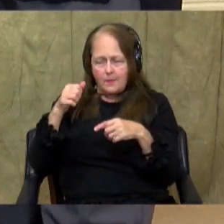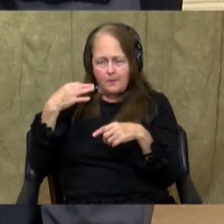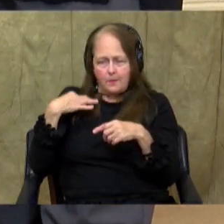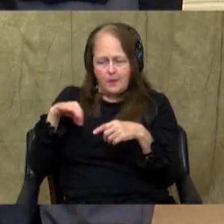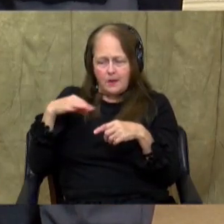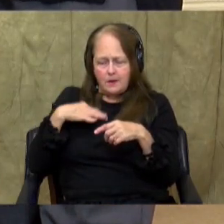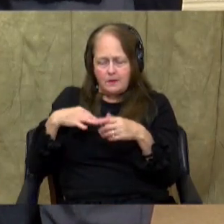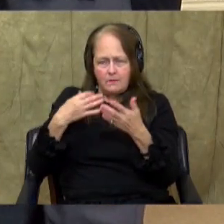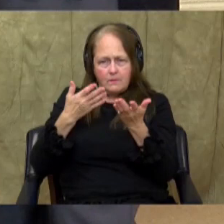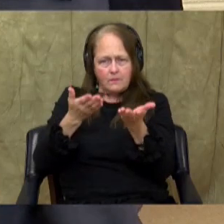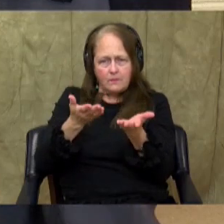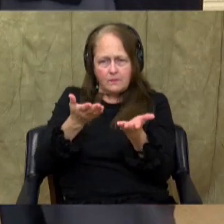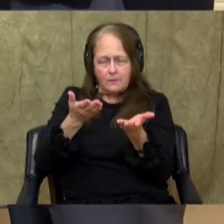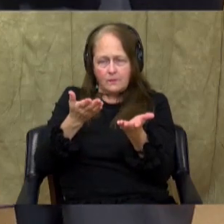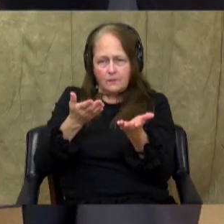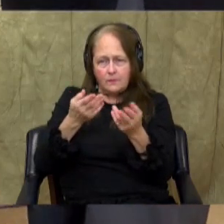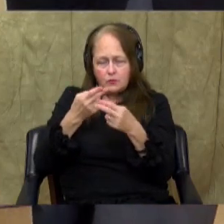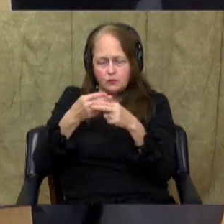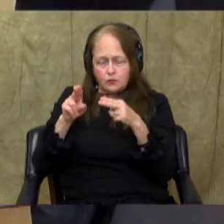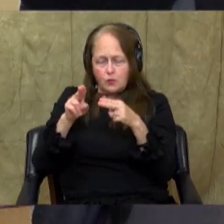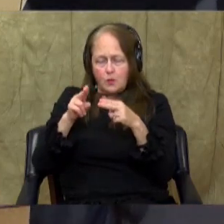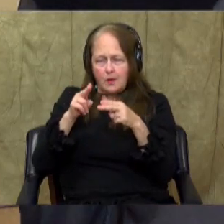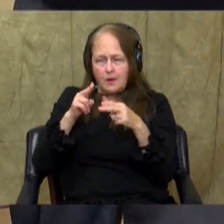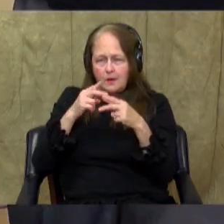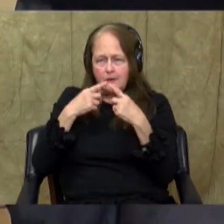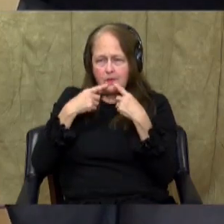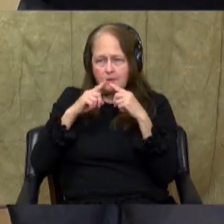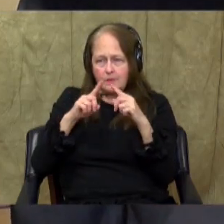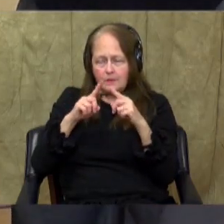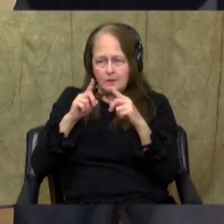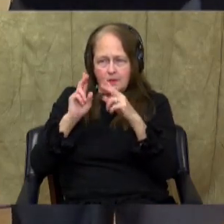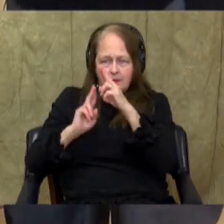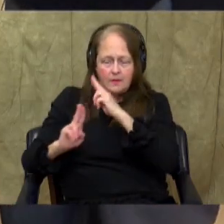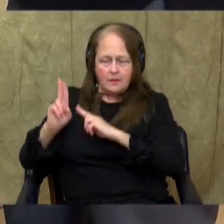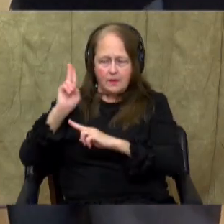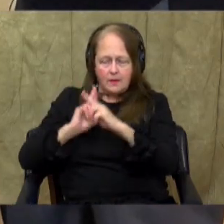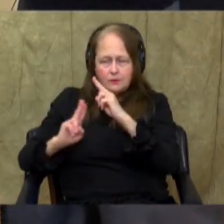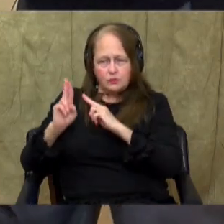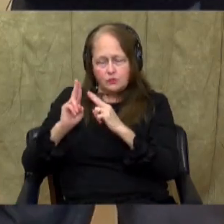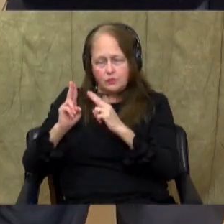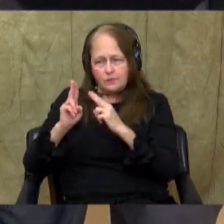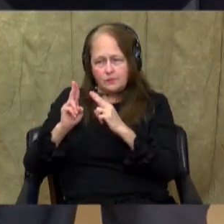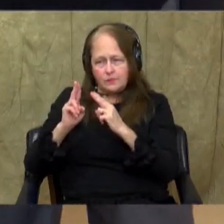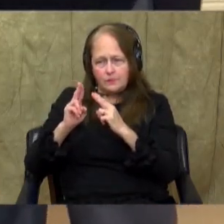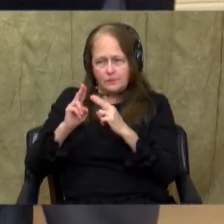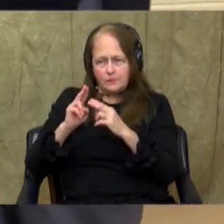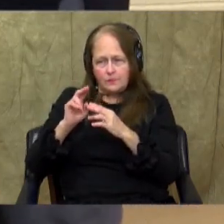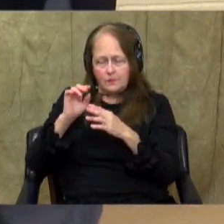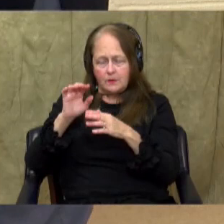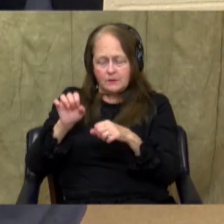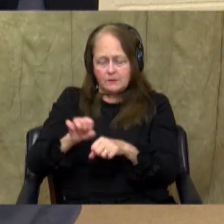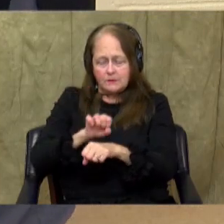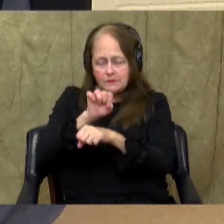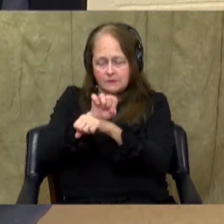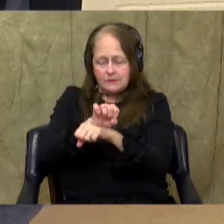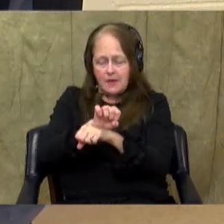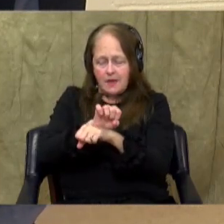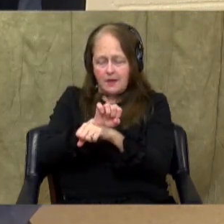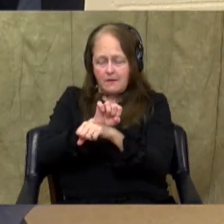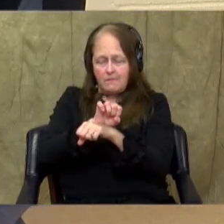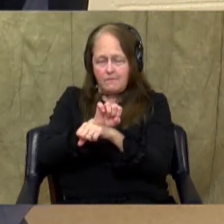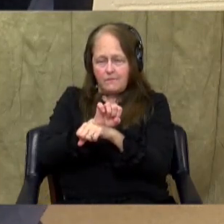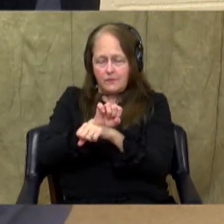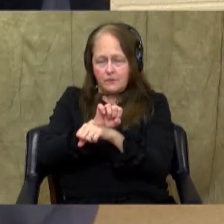from this mineral wealth? Well, the short answer, there's been a history of exploitation. The Atlantic slave trade